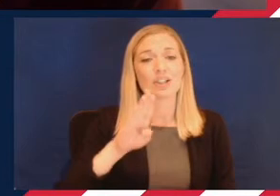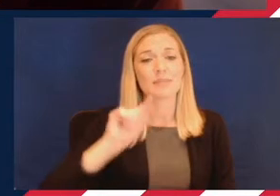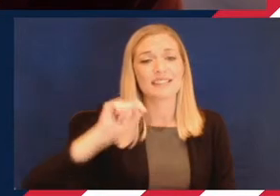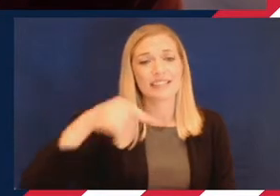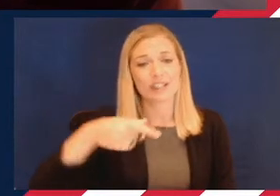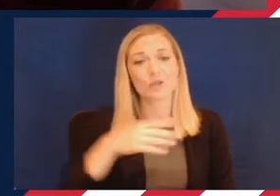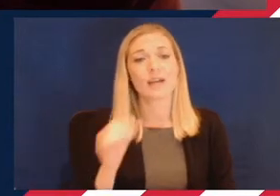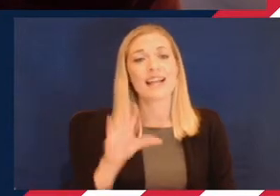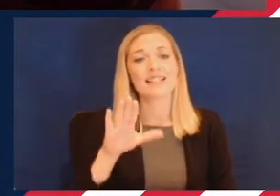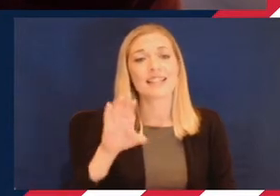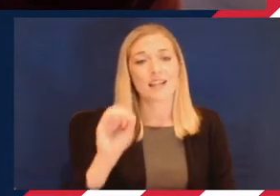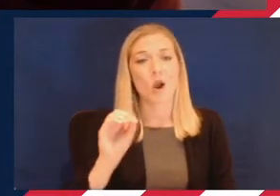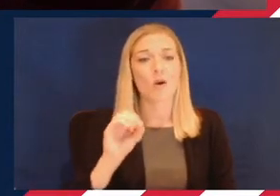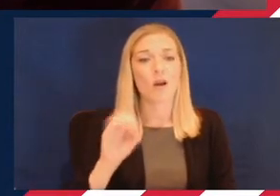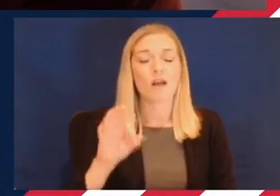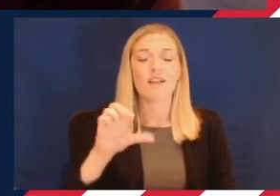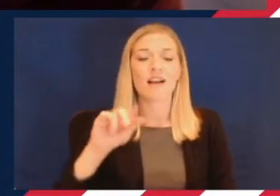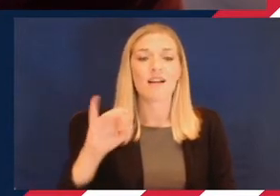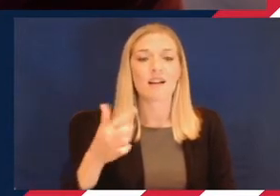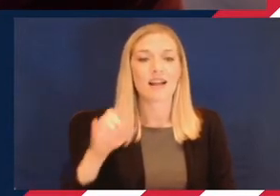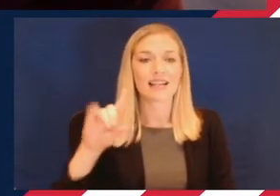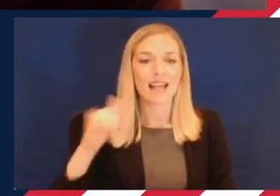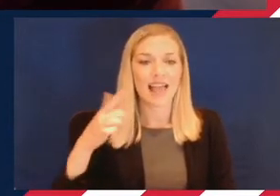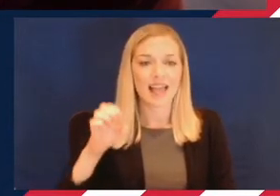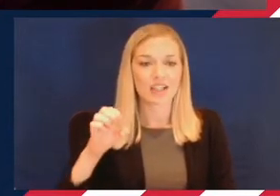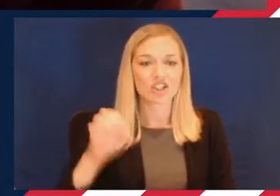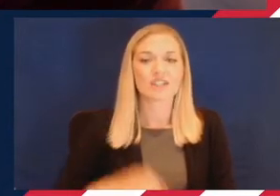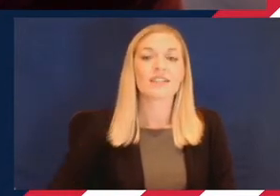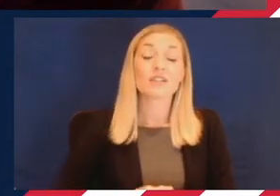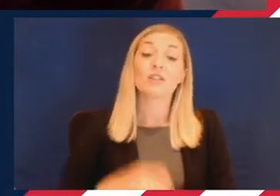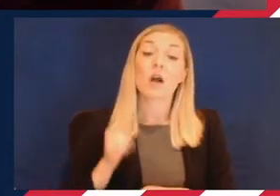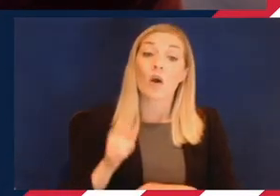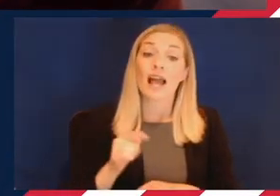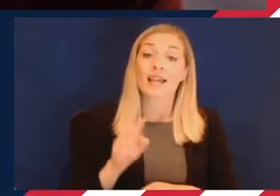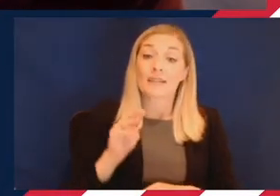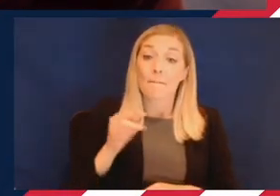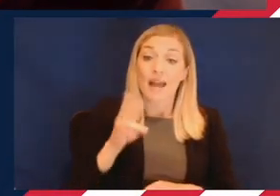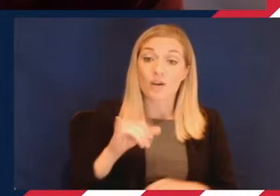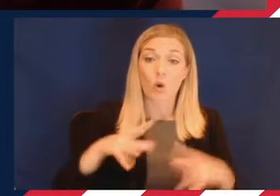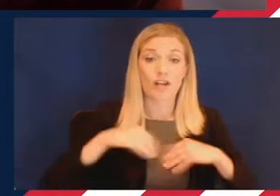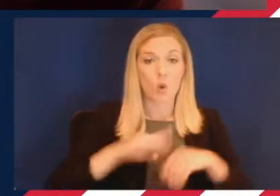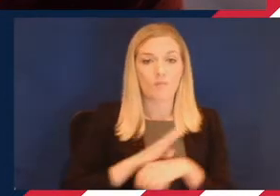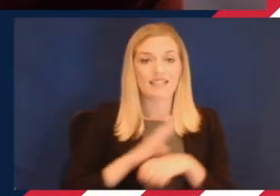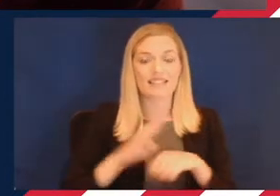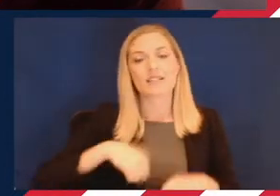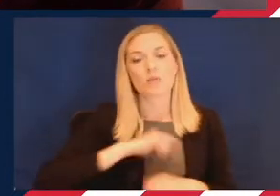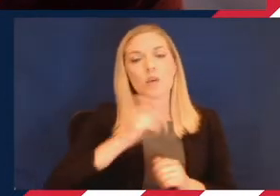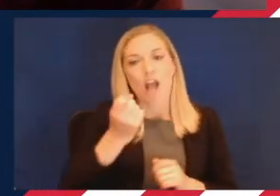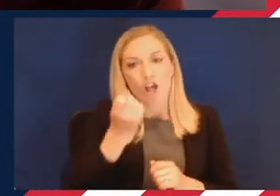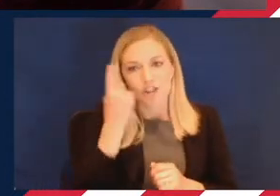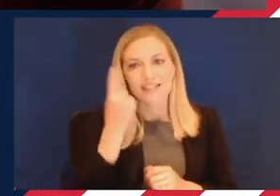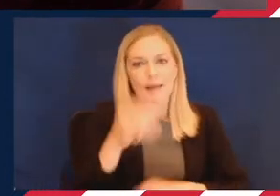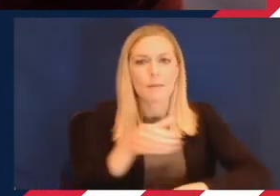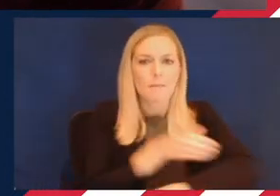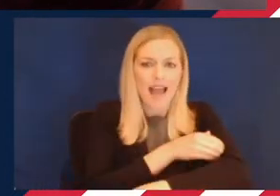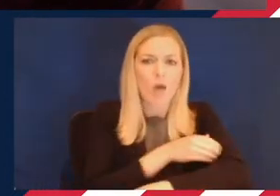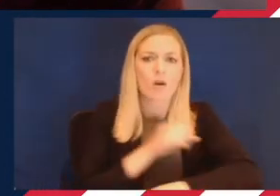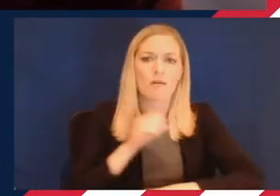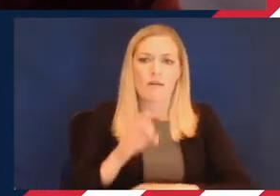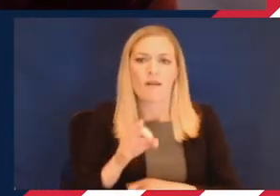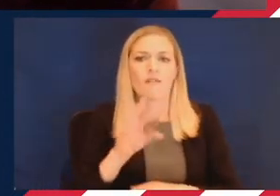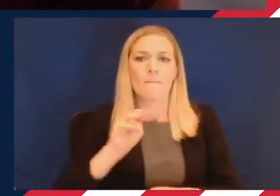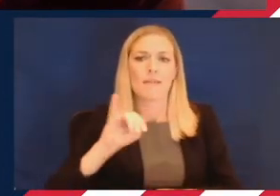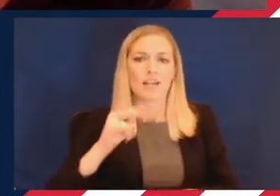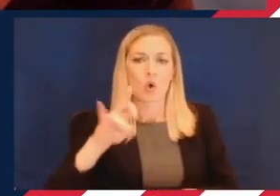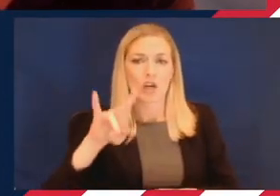As a minority-owned small business, we understand the need for and the power of community. We are here because of those who have helped us. With no profit,